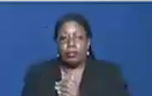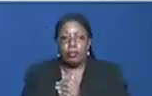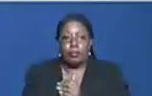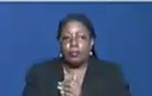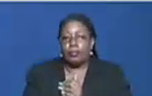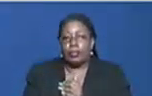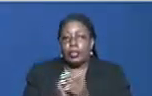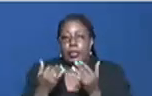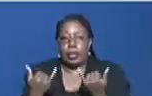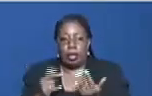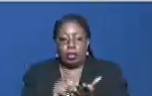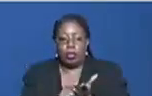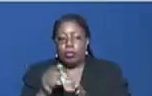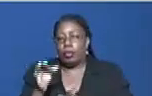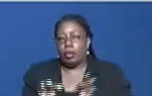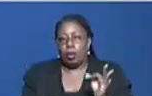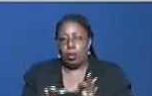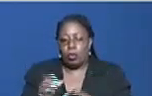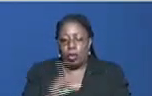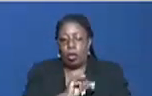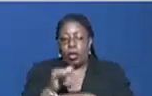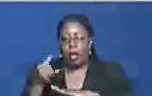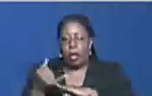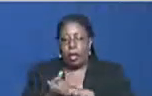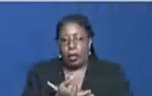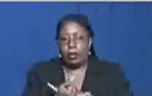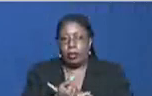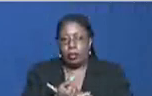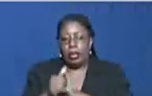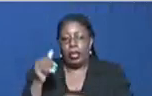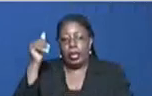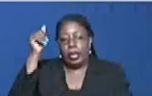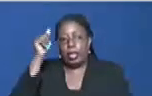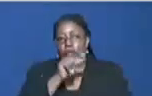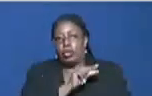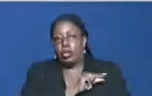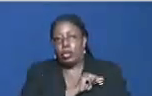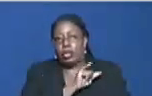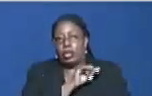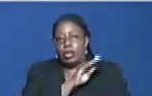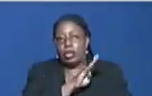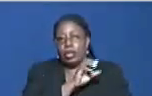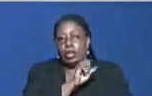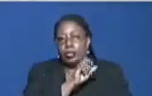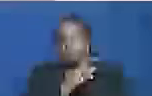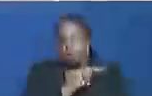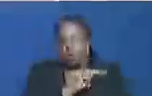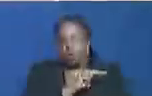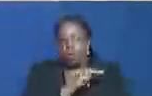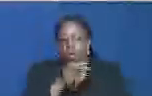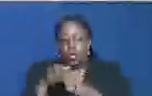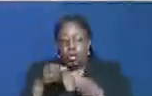We turn our attention now to news from the courts, where Long Island Member of Parliament Adrian Gibson's on the losing end of the first fight in